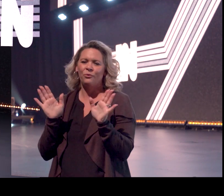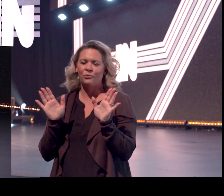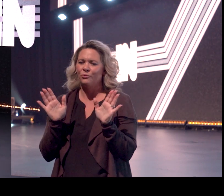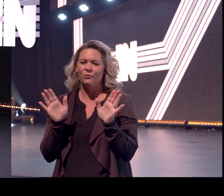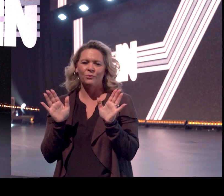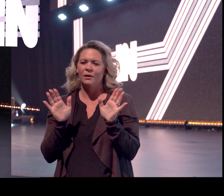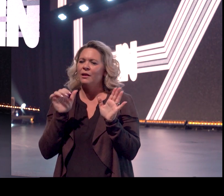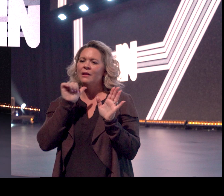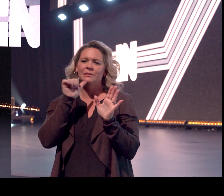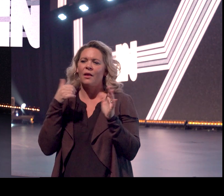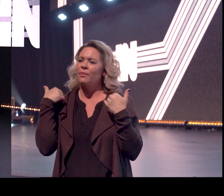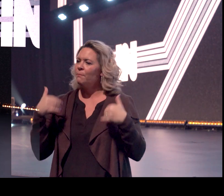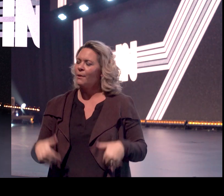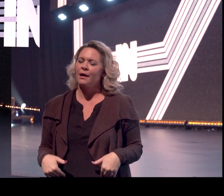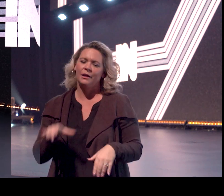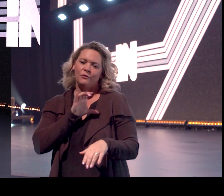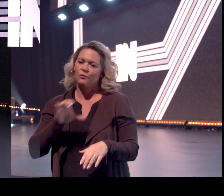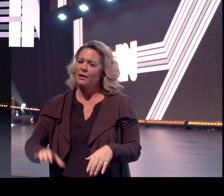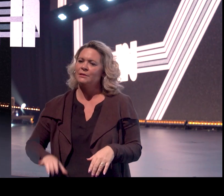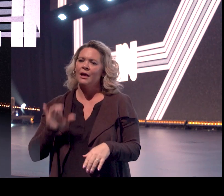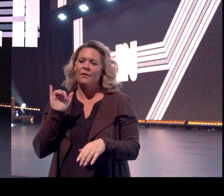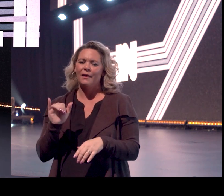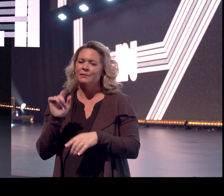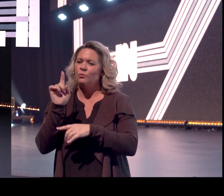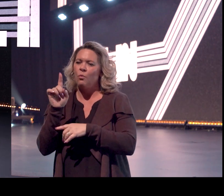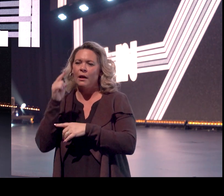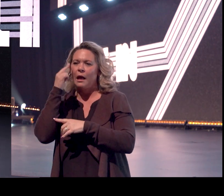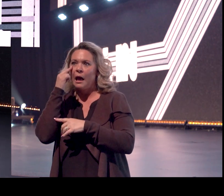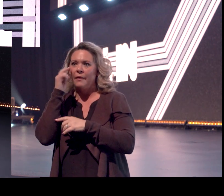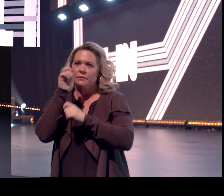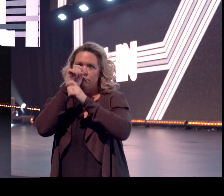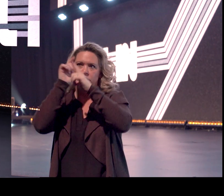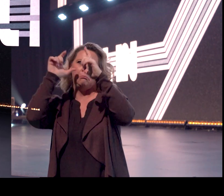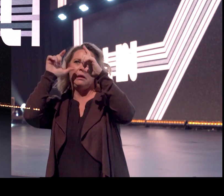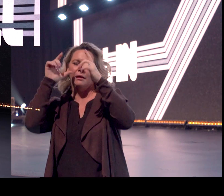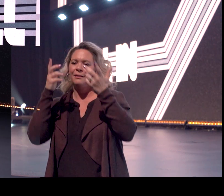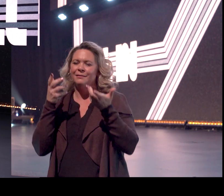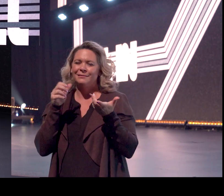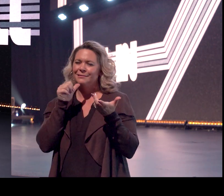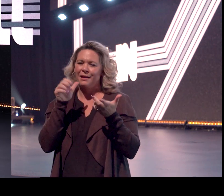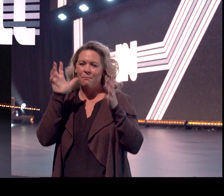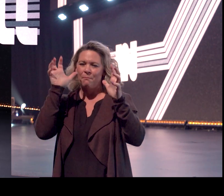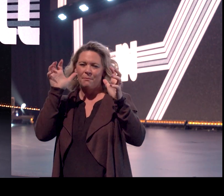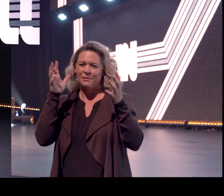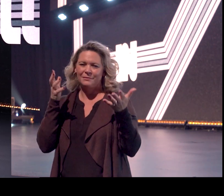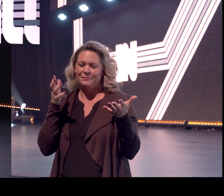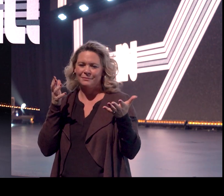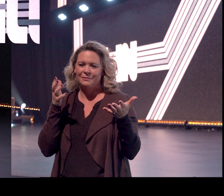what matters. No, that's not a body. That's an eye that becomes monstrous.